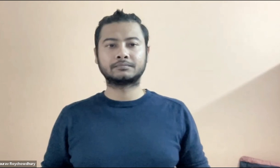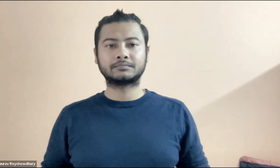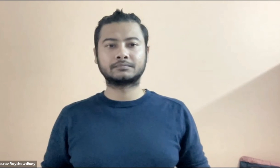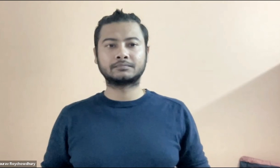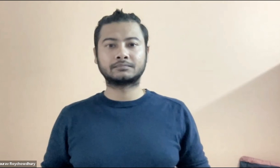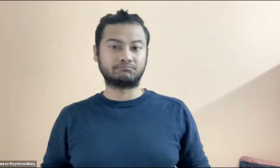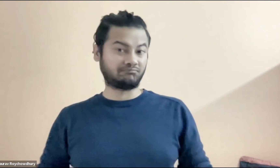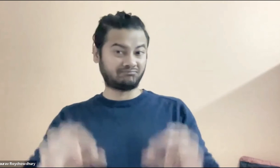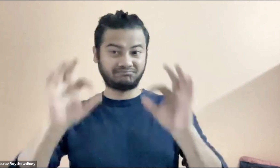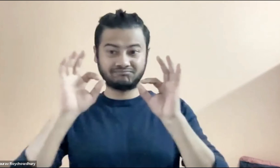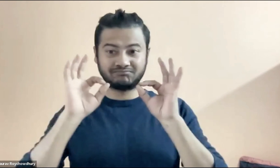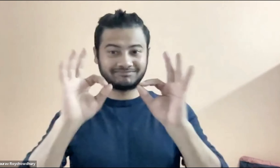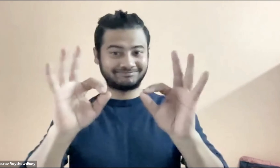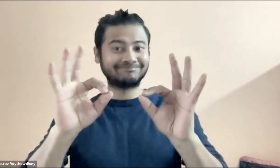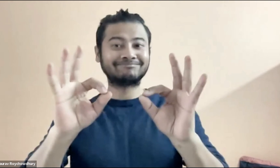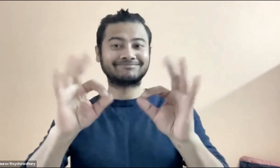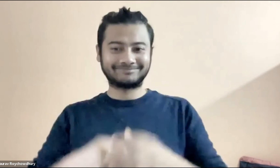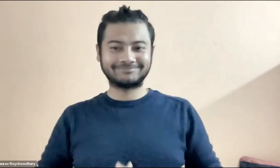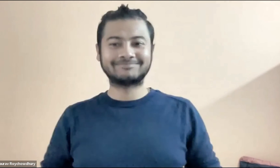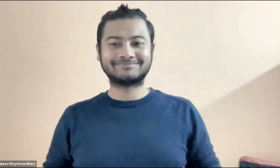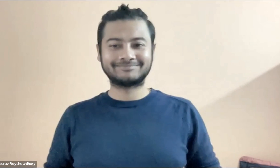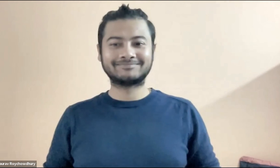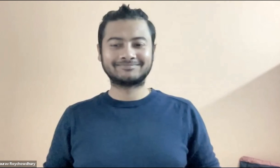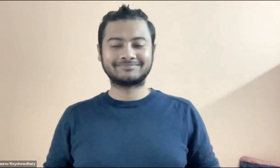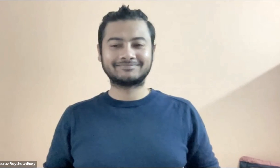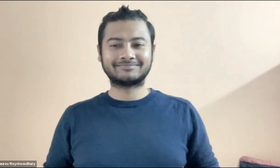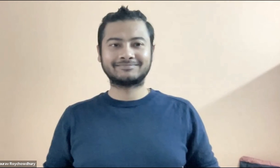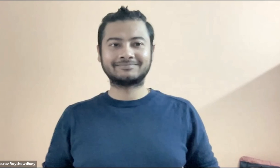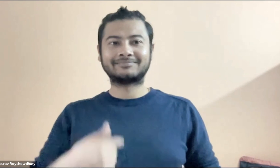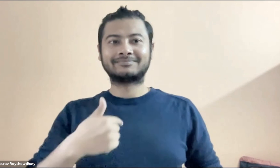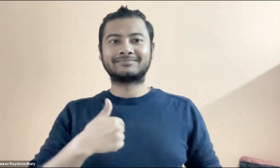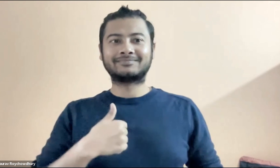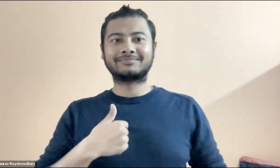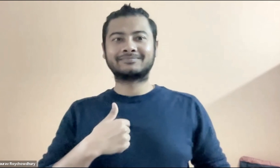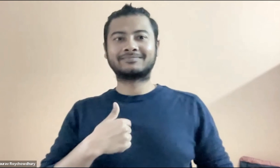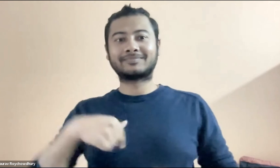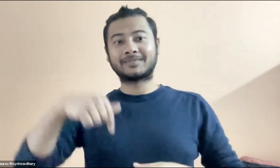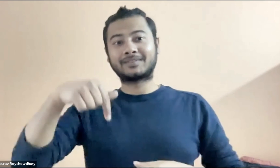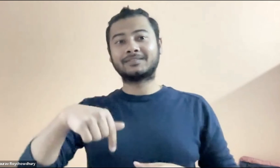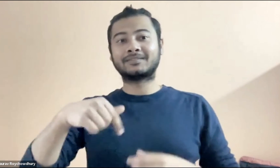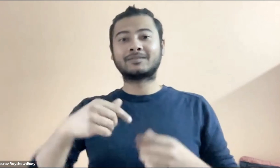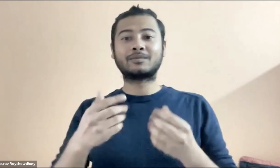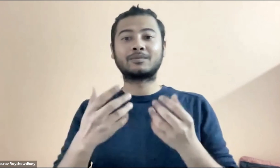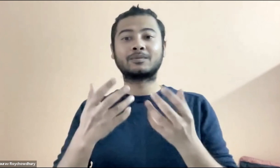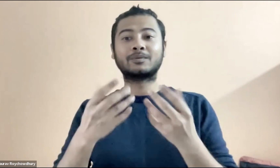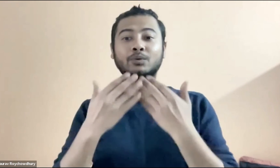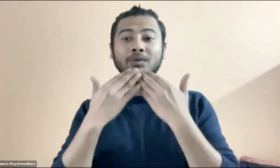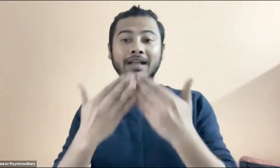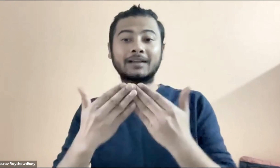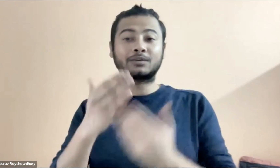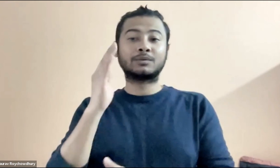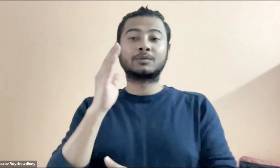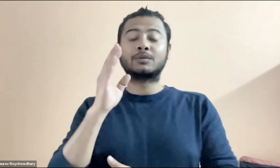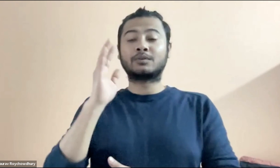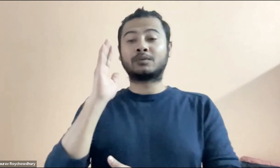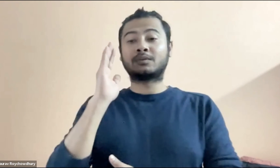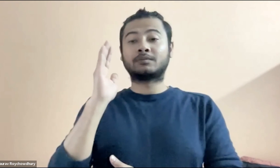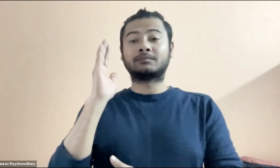Terrific. I think I'll just thank our four speakers. It's been a